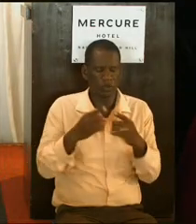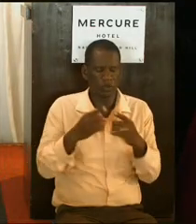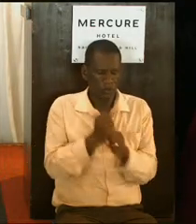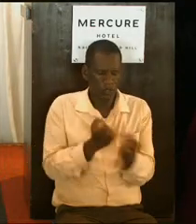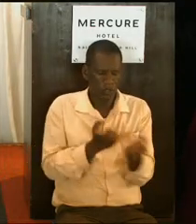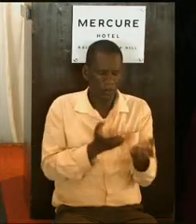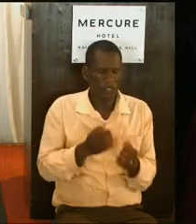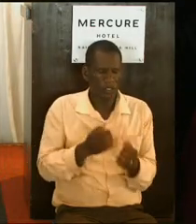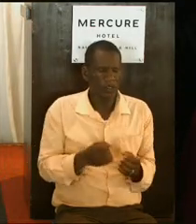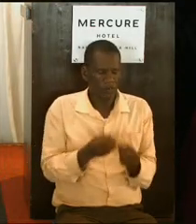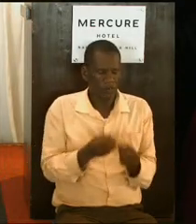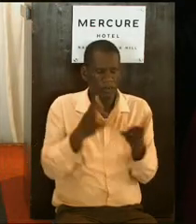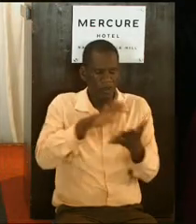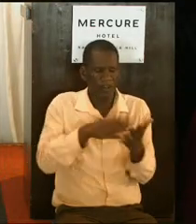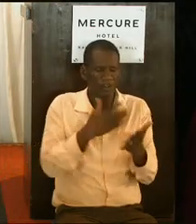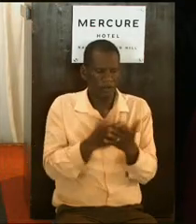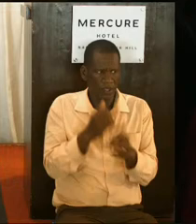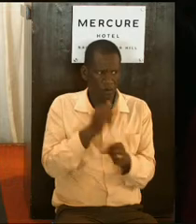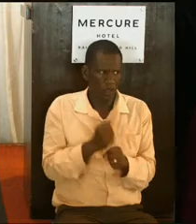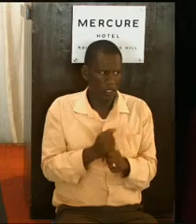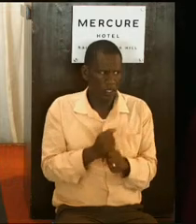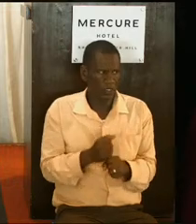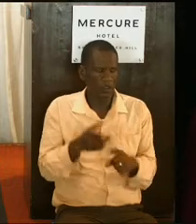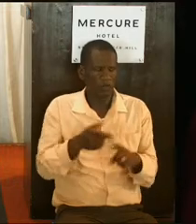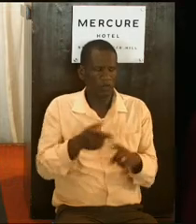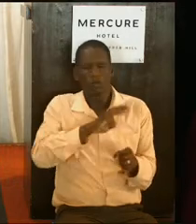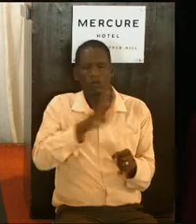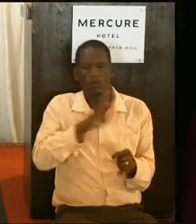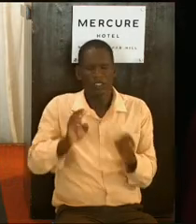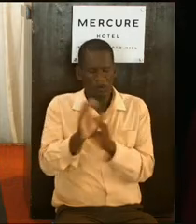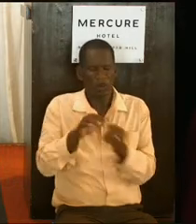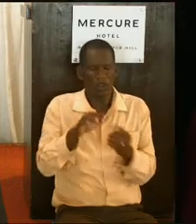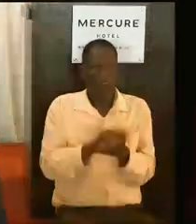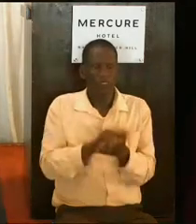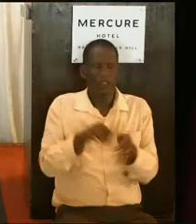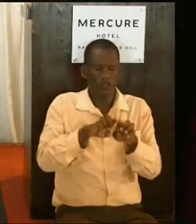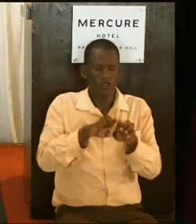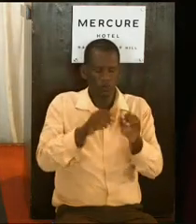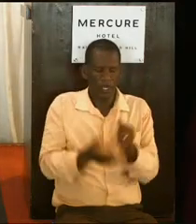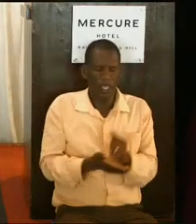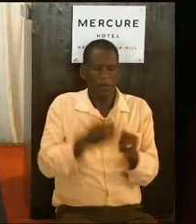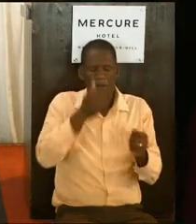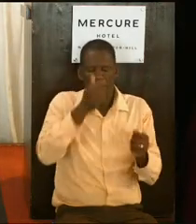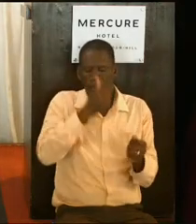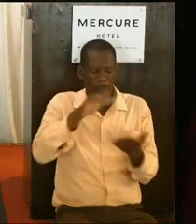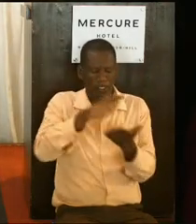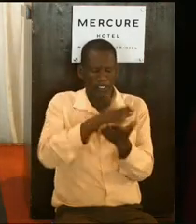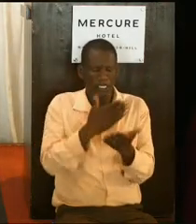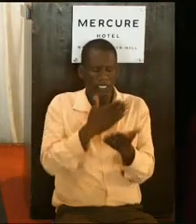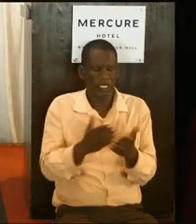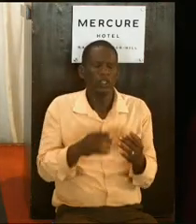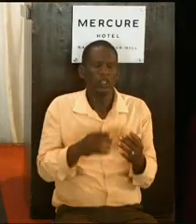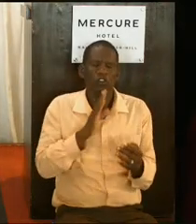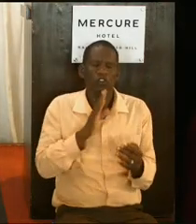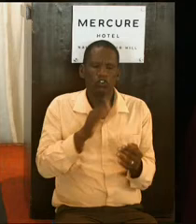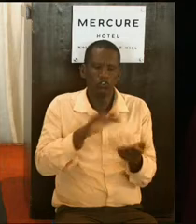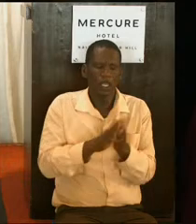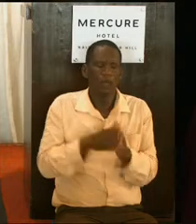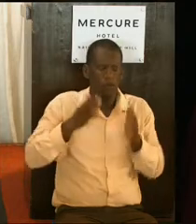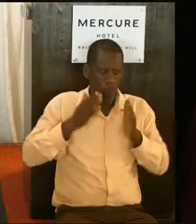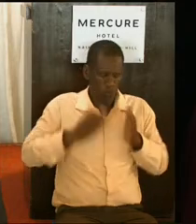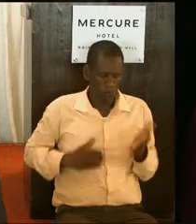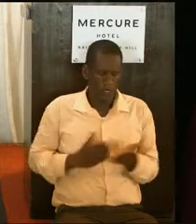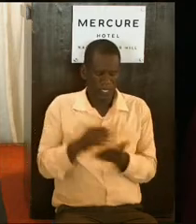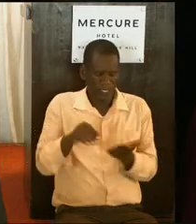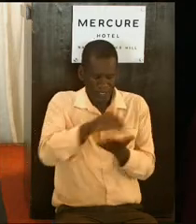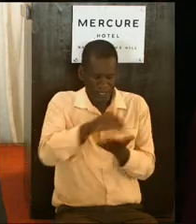because we have so many Frameworks which are covered from the West that one will also enable the private sector to be more human rights